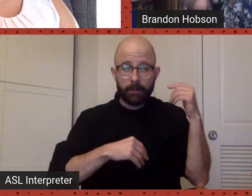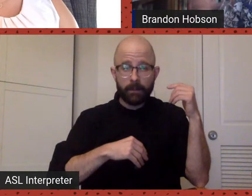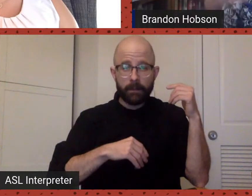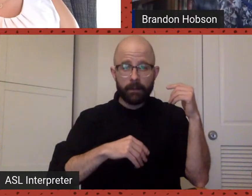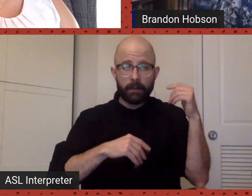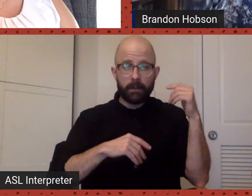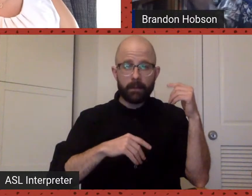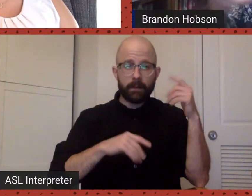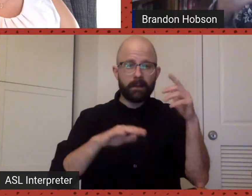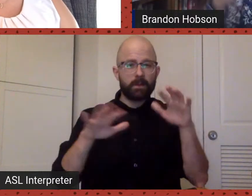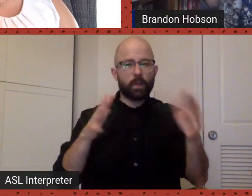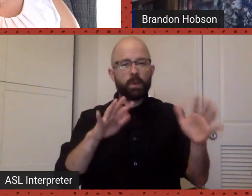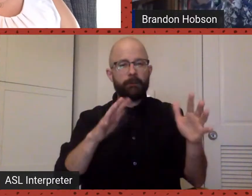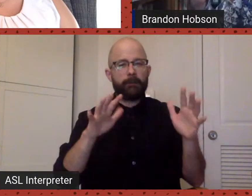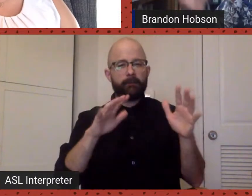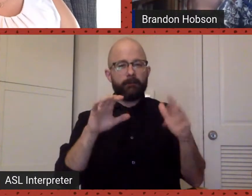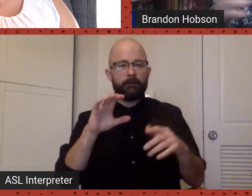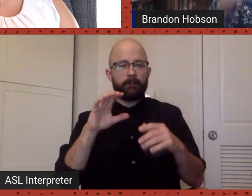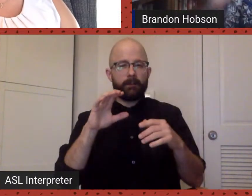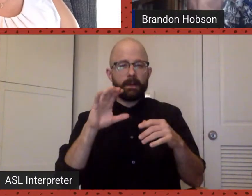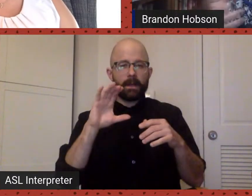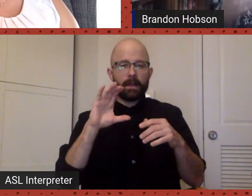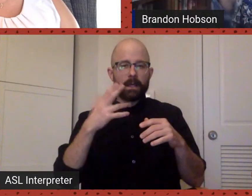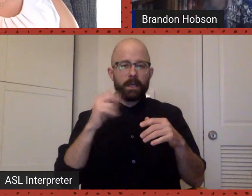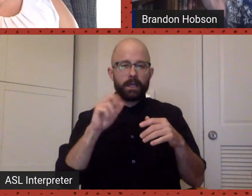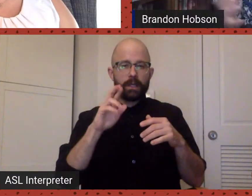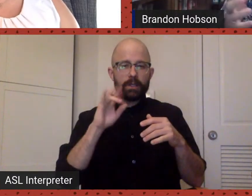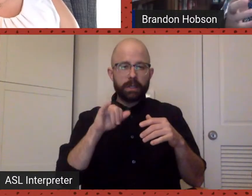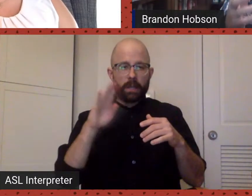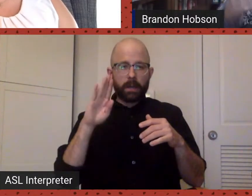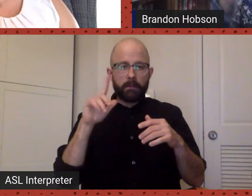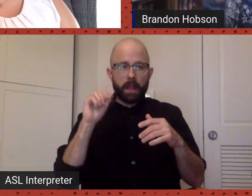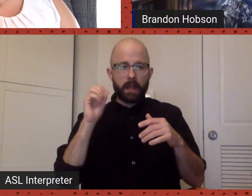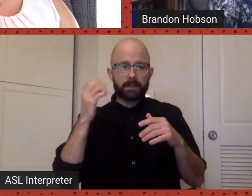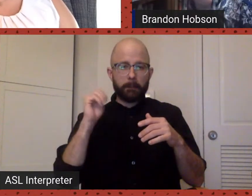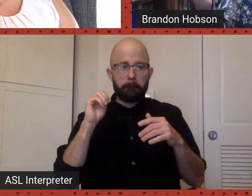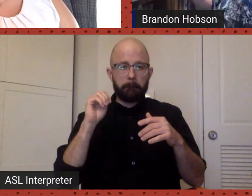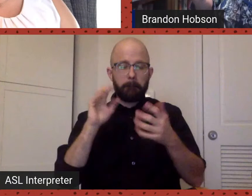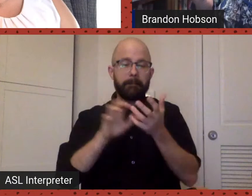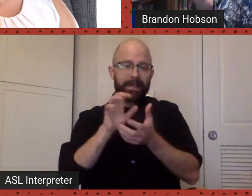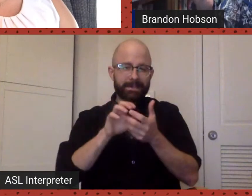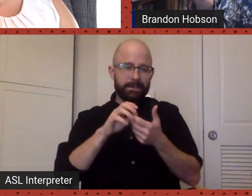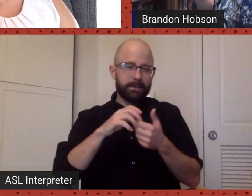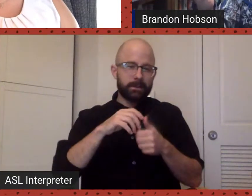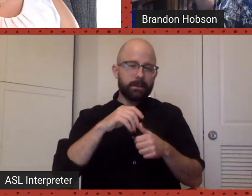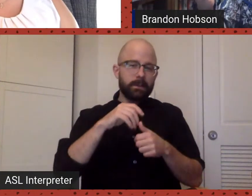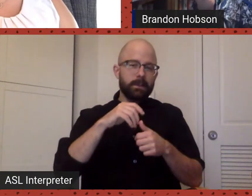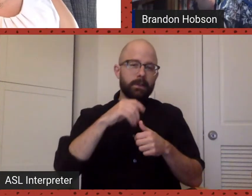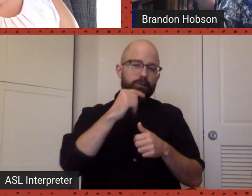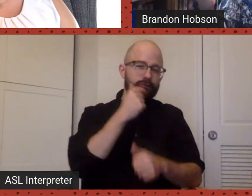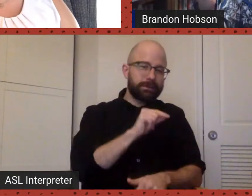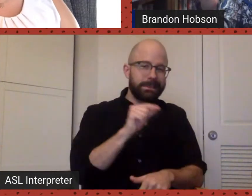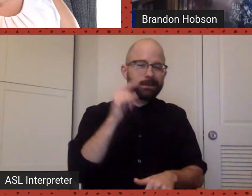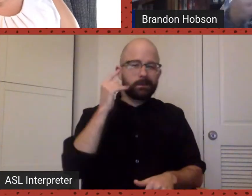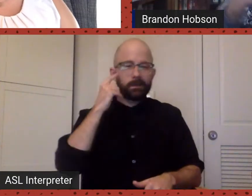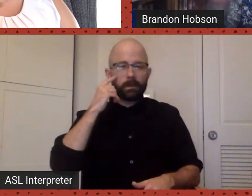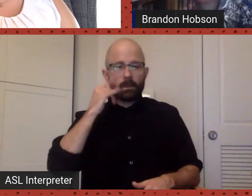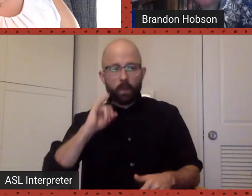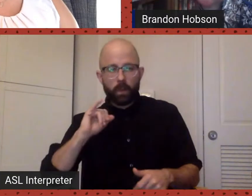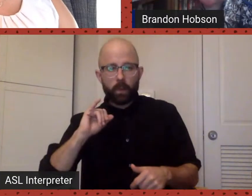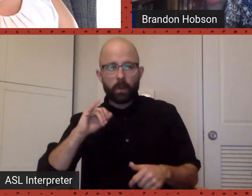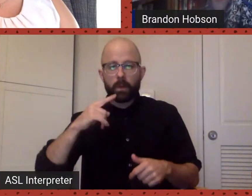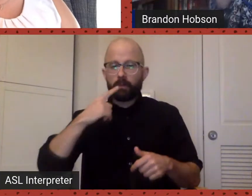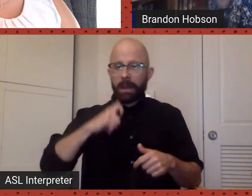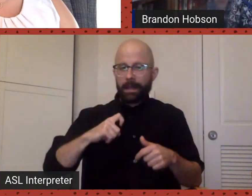of cherry blossom. These three mixtures of green, gold, and